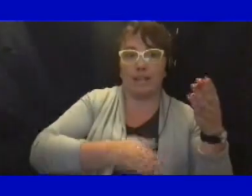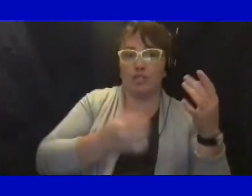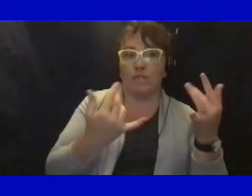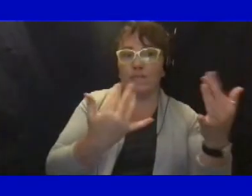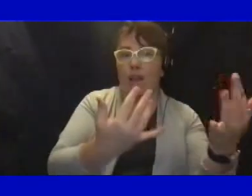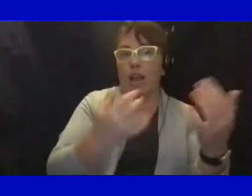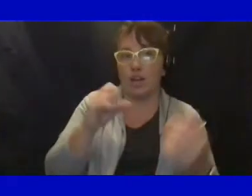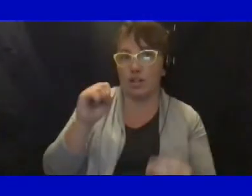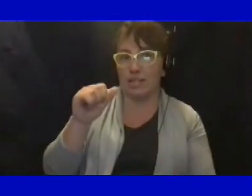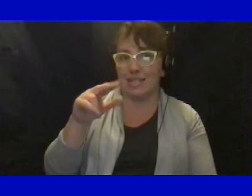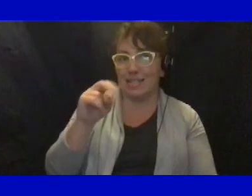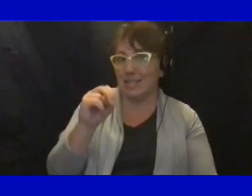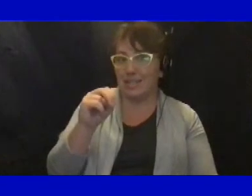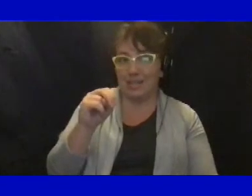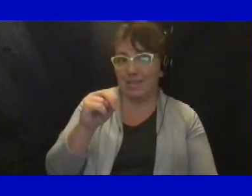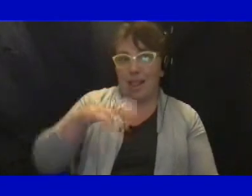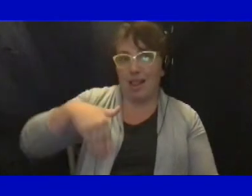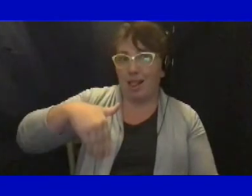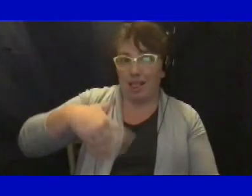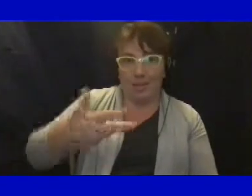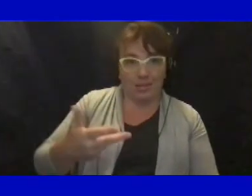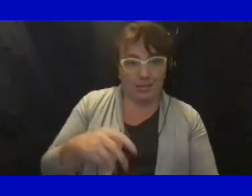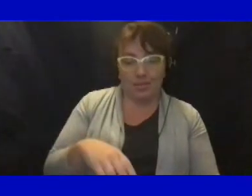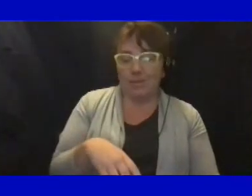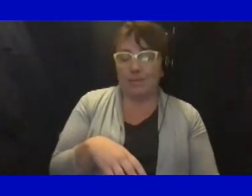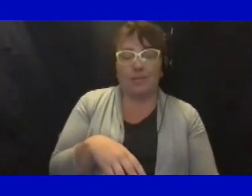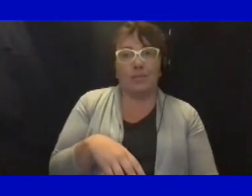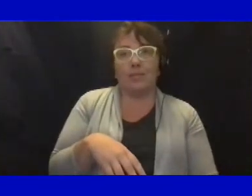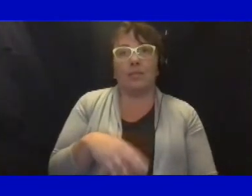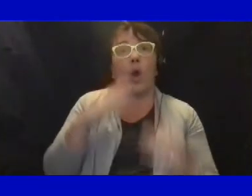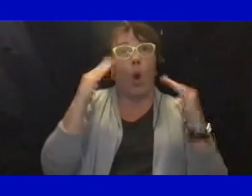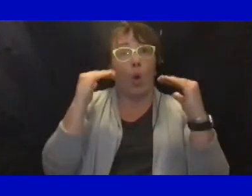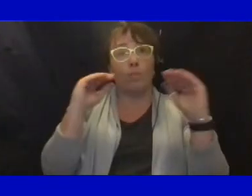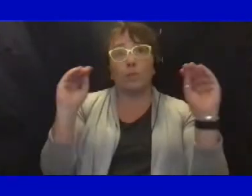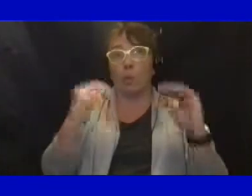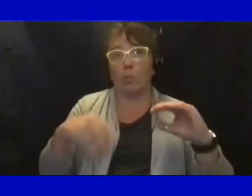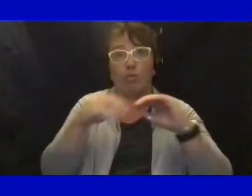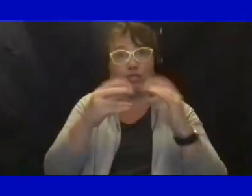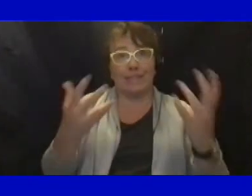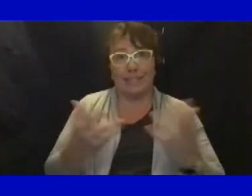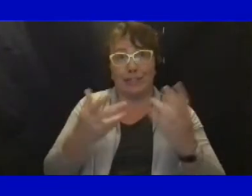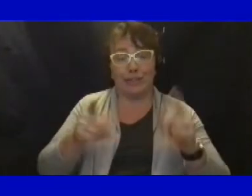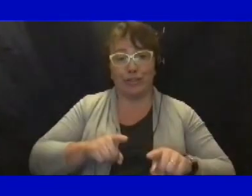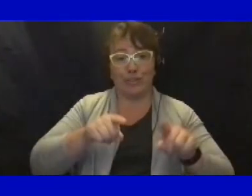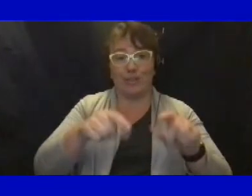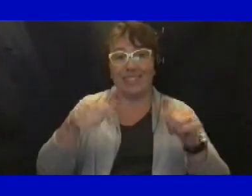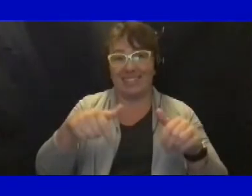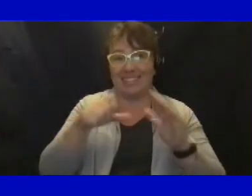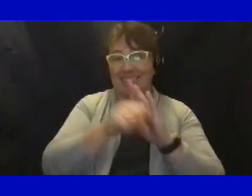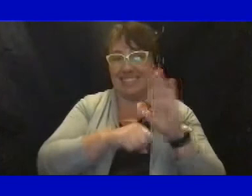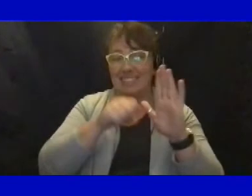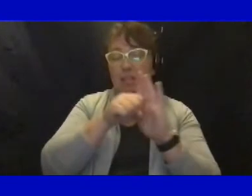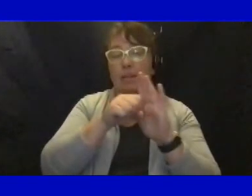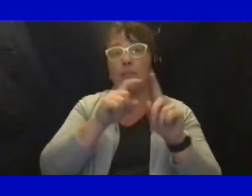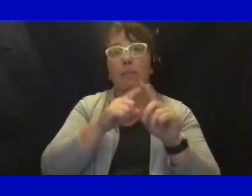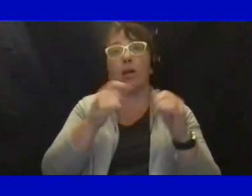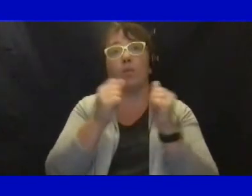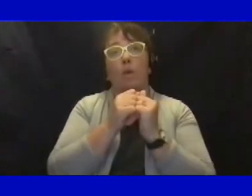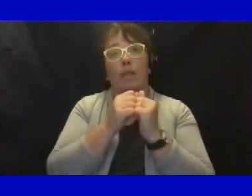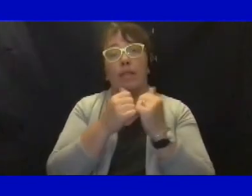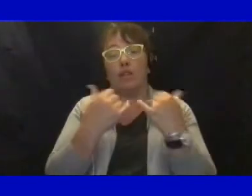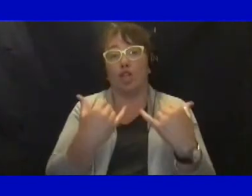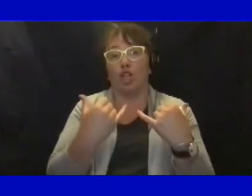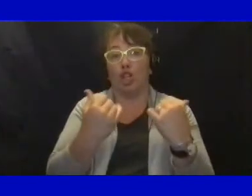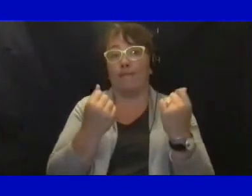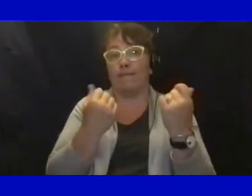fires come a month or so now, additional burn scars, hopefully not. But with our current burn scars, with the El Dorado